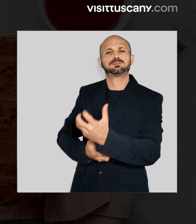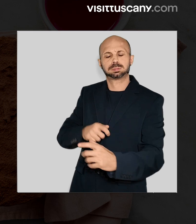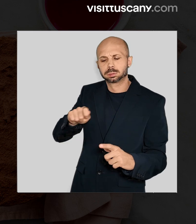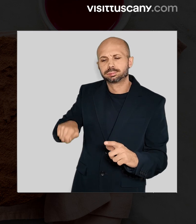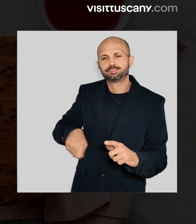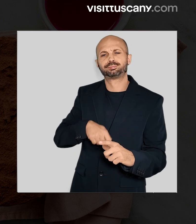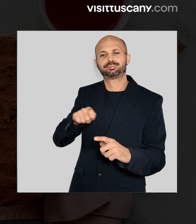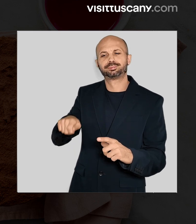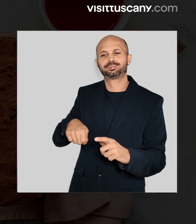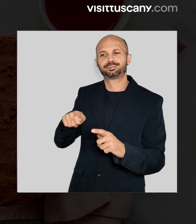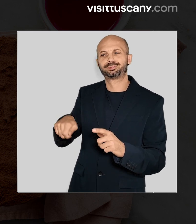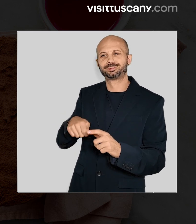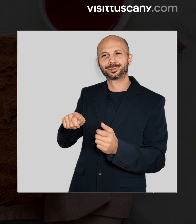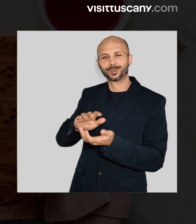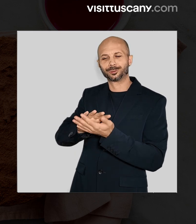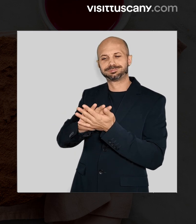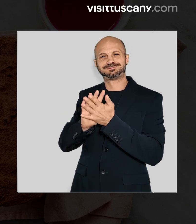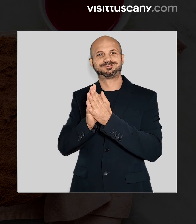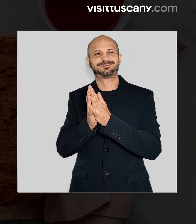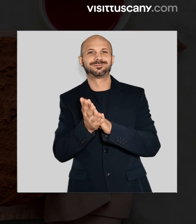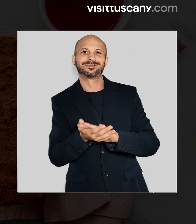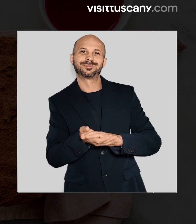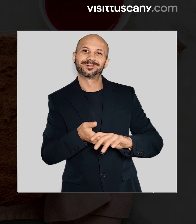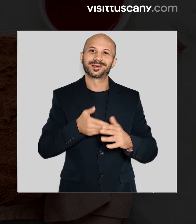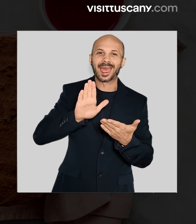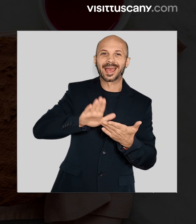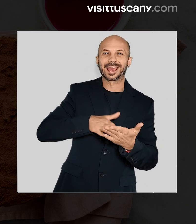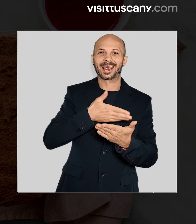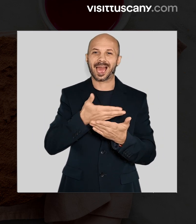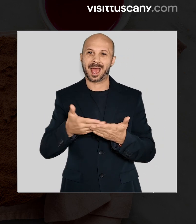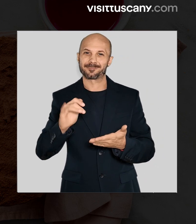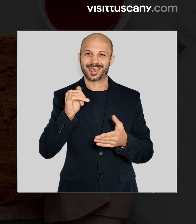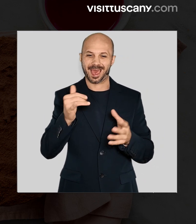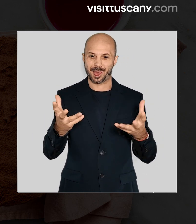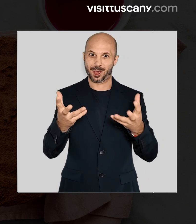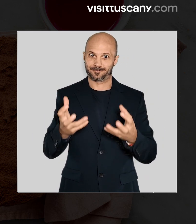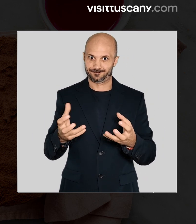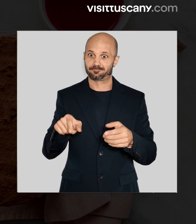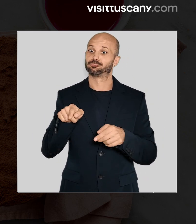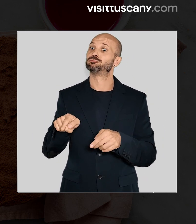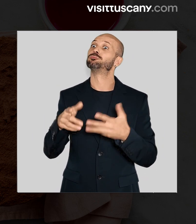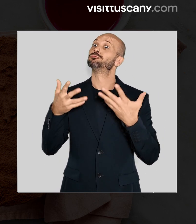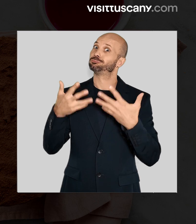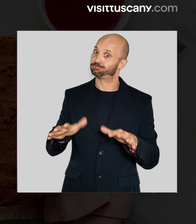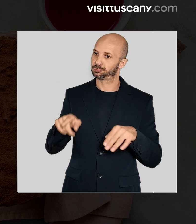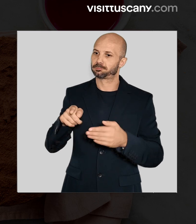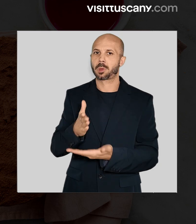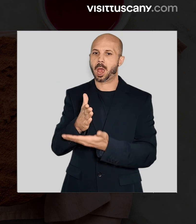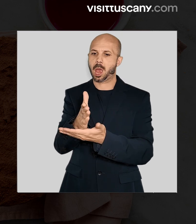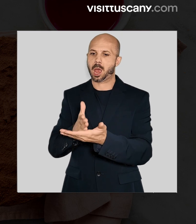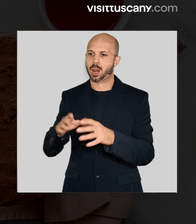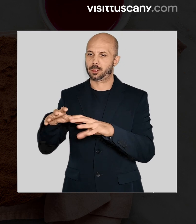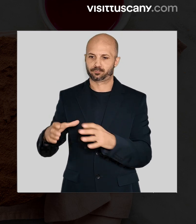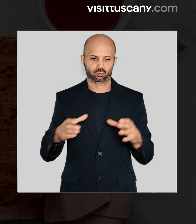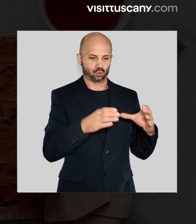Divide the custard into 2 bowls. Add the chopped dark chocolate into 1 bowl and whisk to melt.